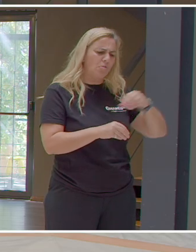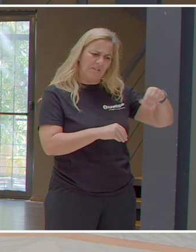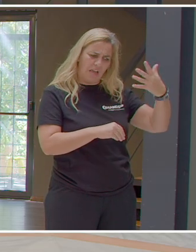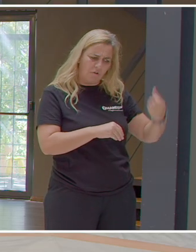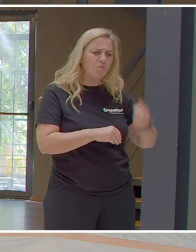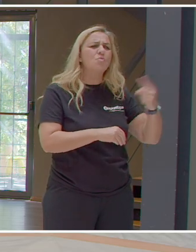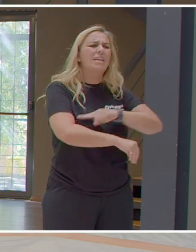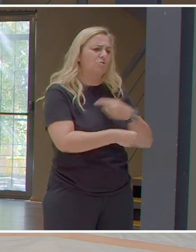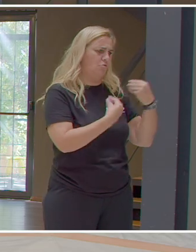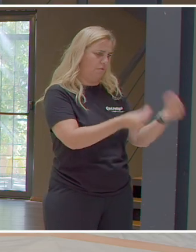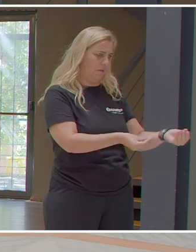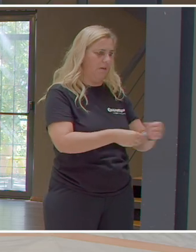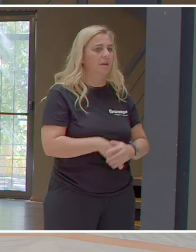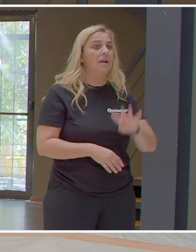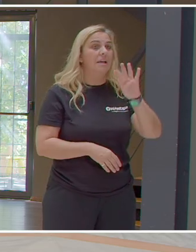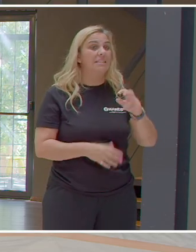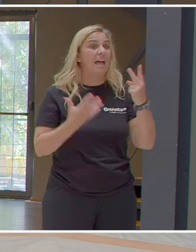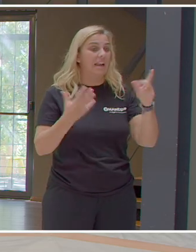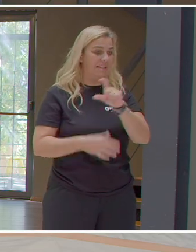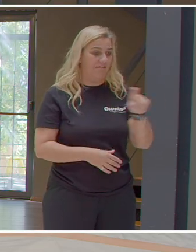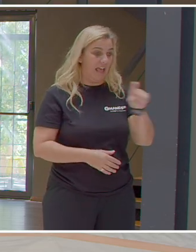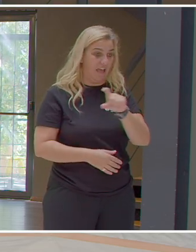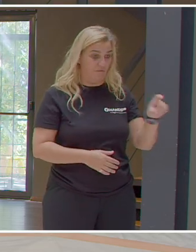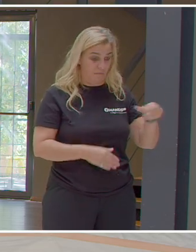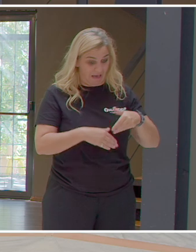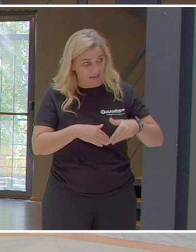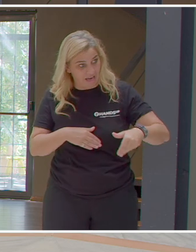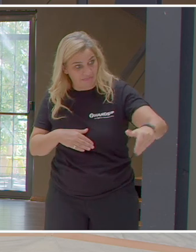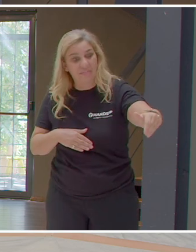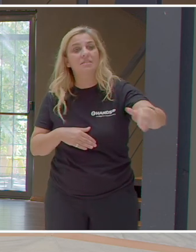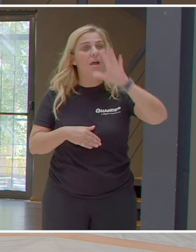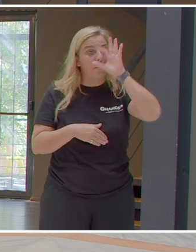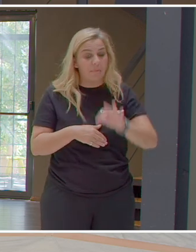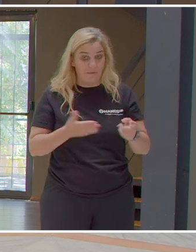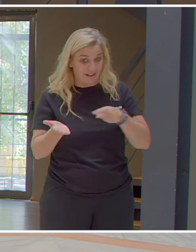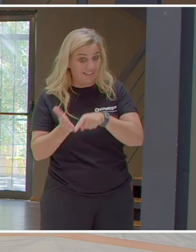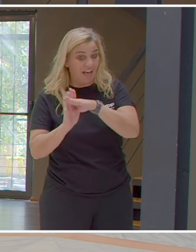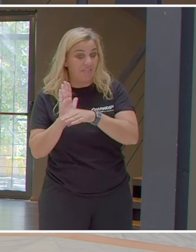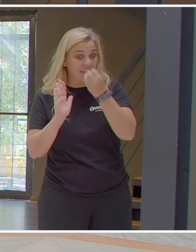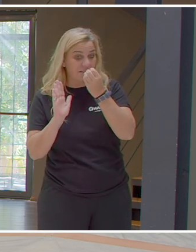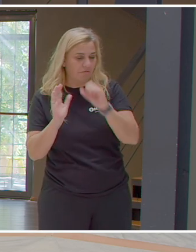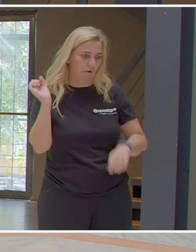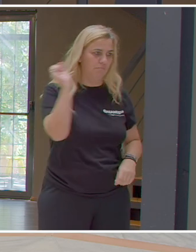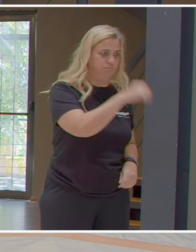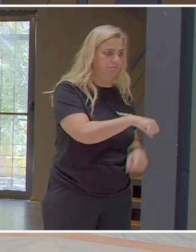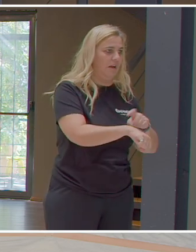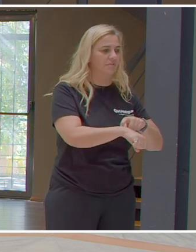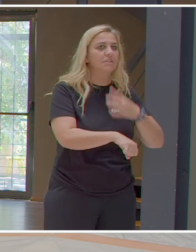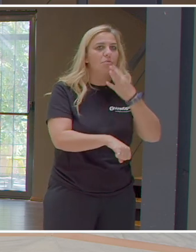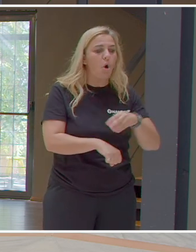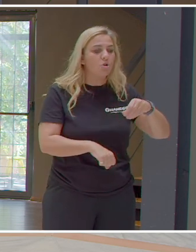diabetes. 74 weeks, and the plant-based diet has been shown to be 3 times more effective at controlling blood